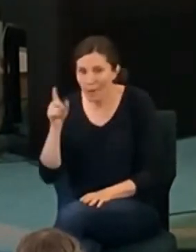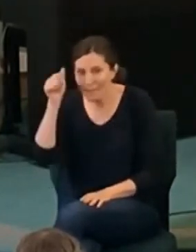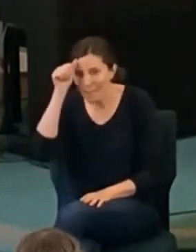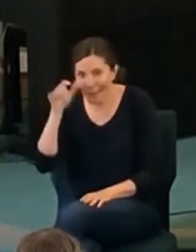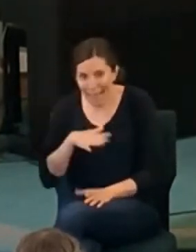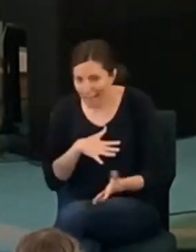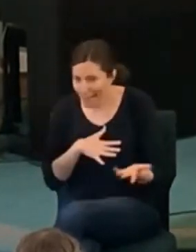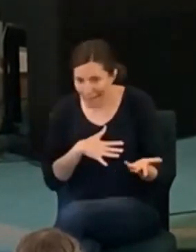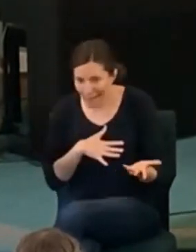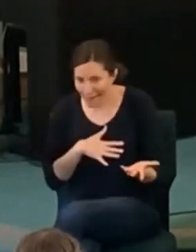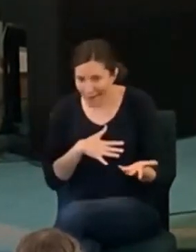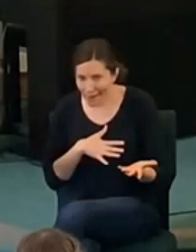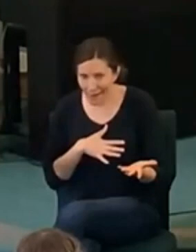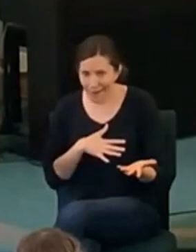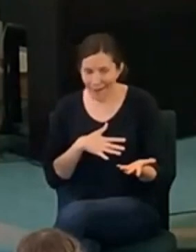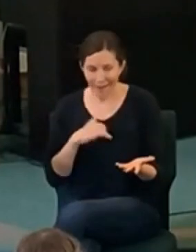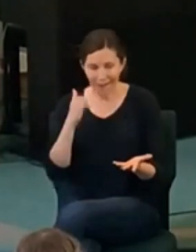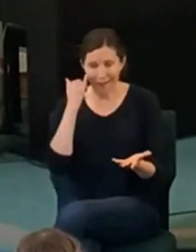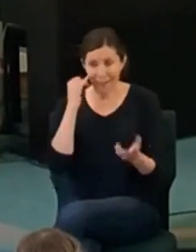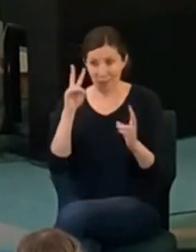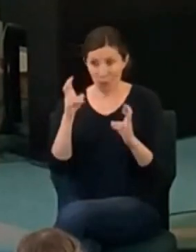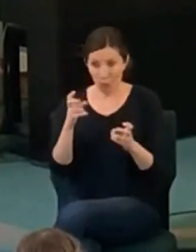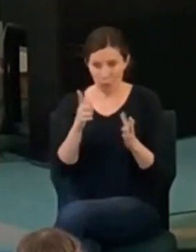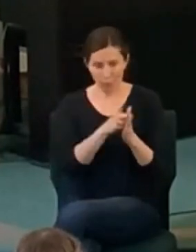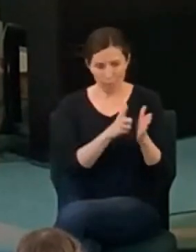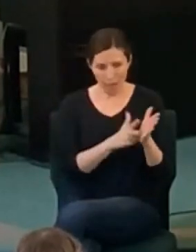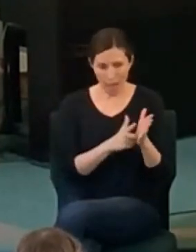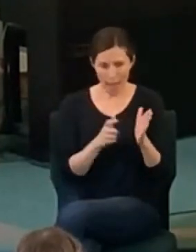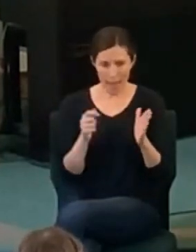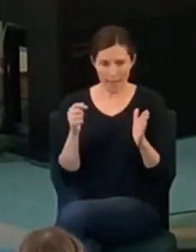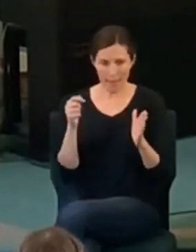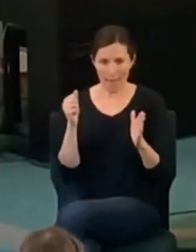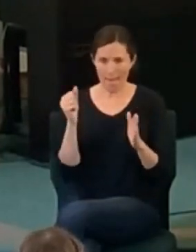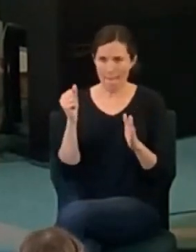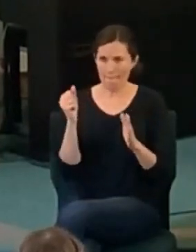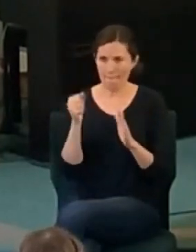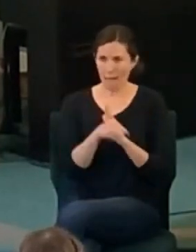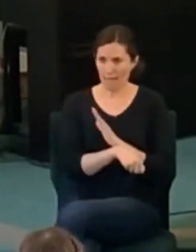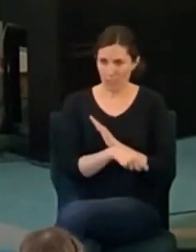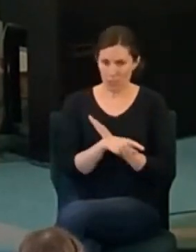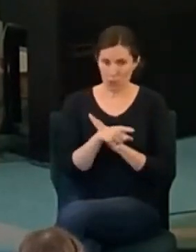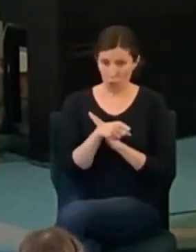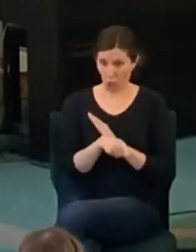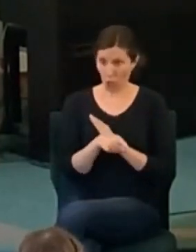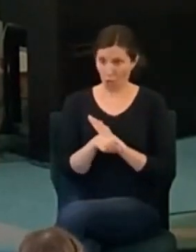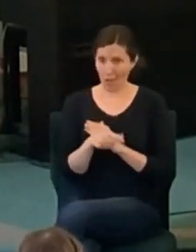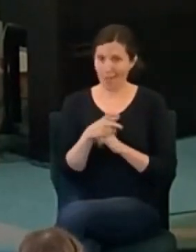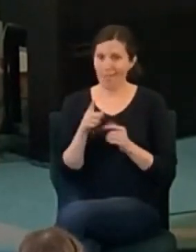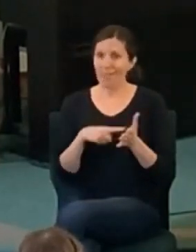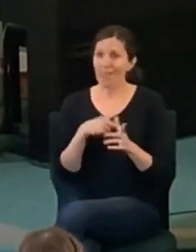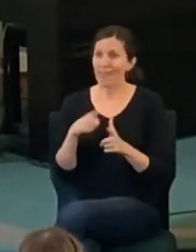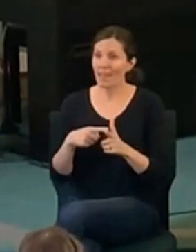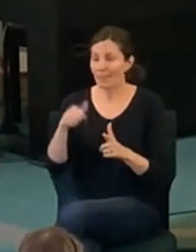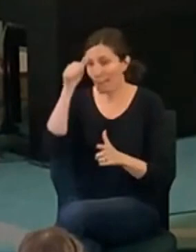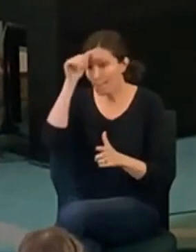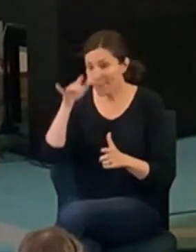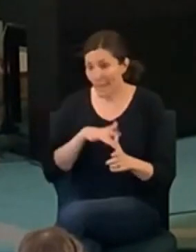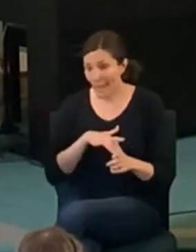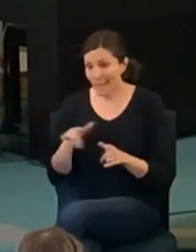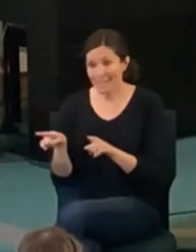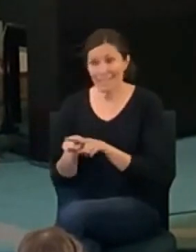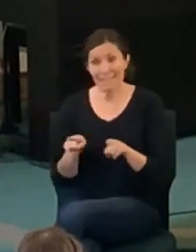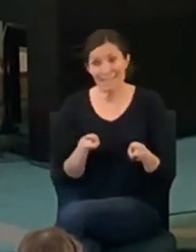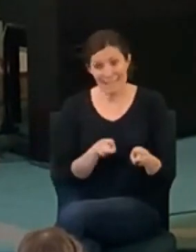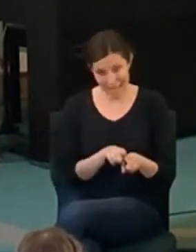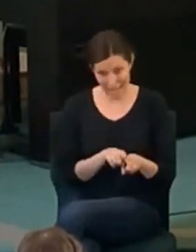place you would do things like that. It's also fishy for a second reason. There's somebody missing from the